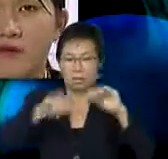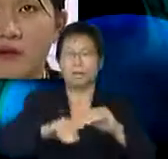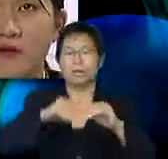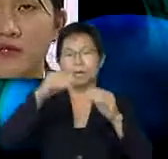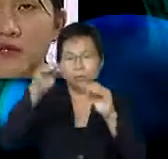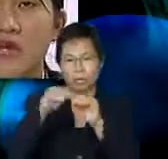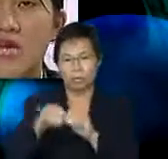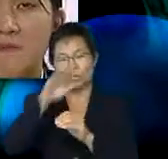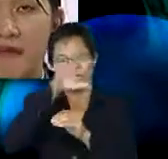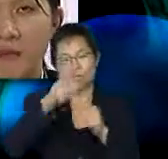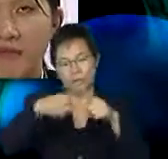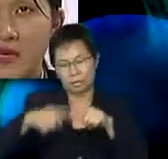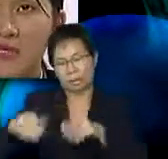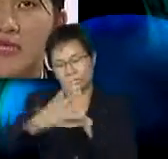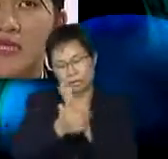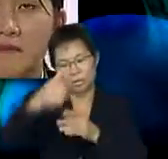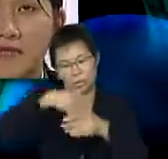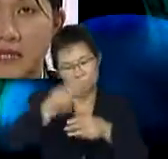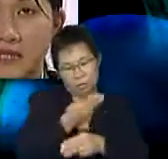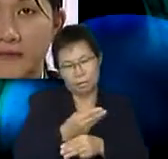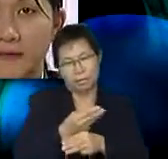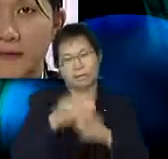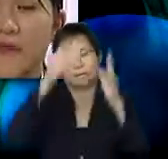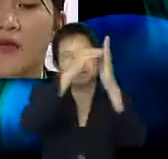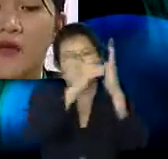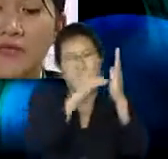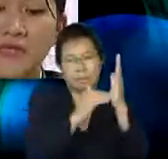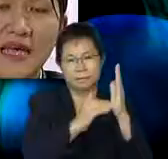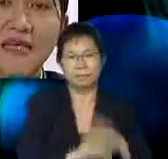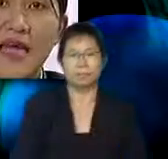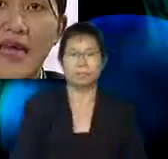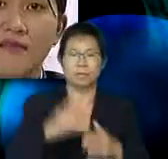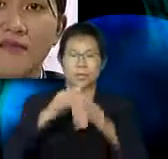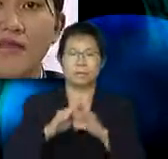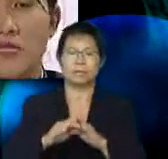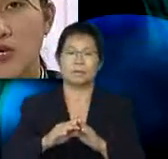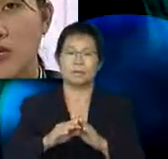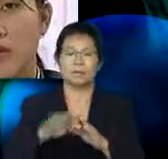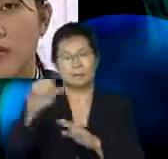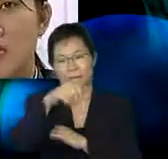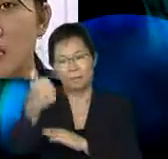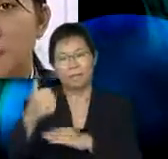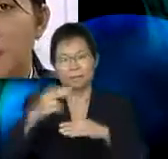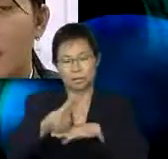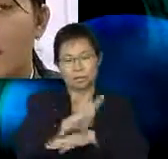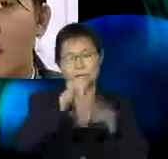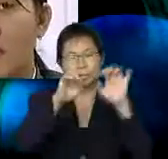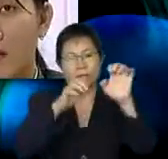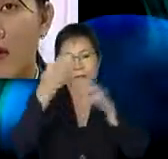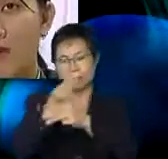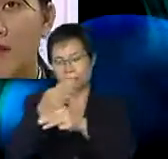of skills in the mathematics syllabus. Besides that, the use of the EMaths